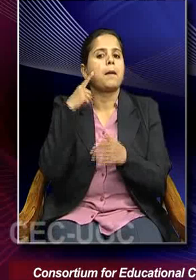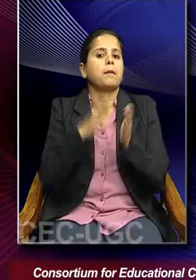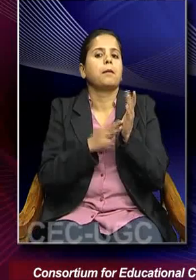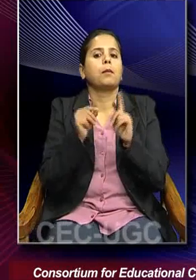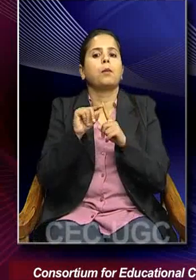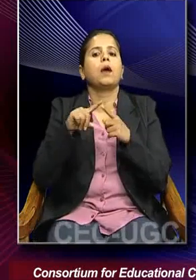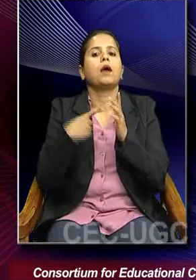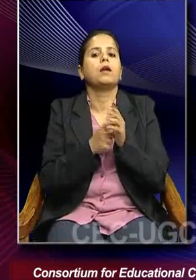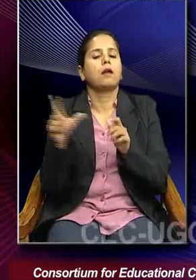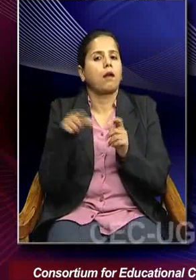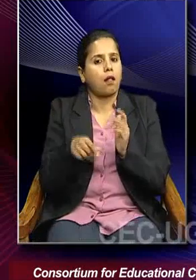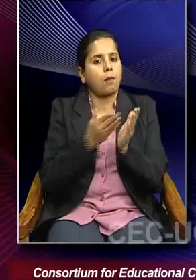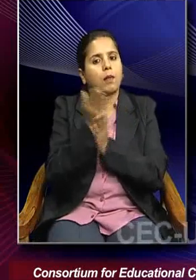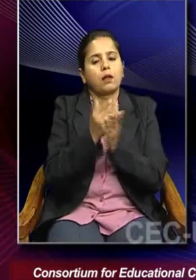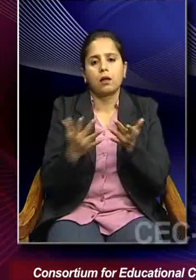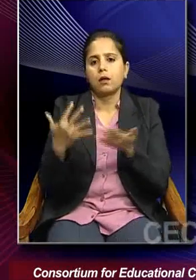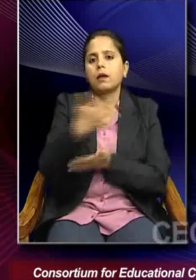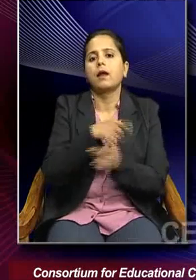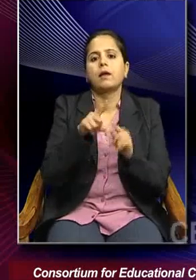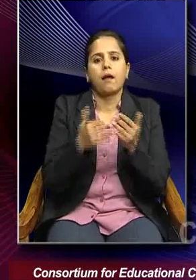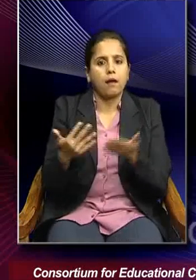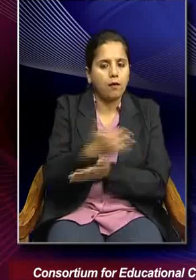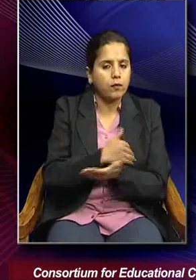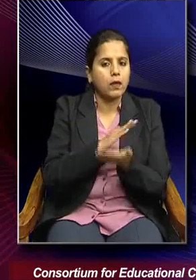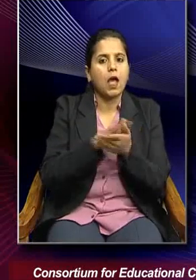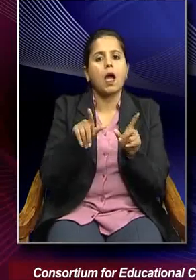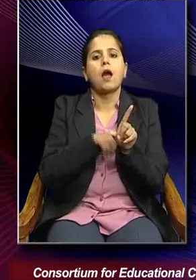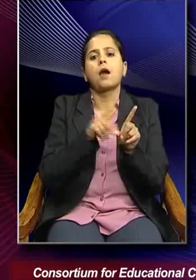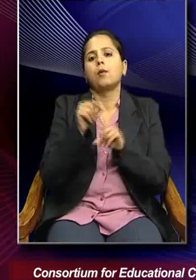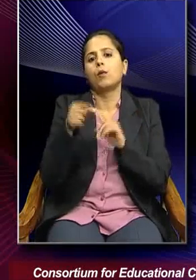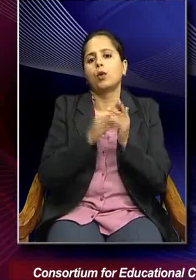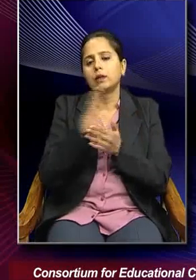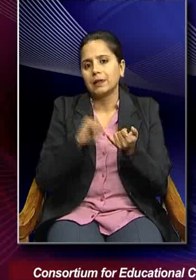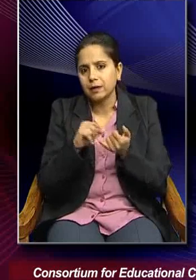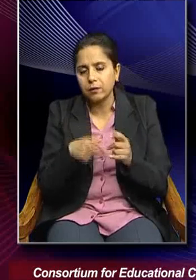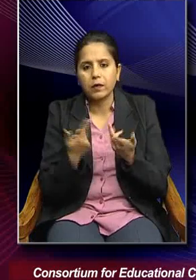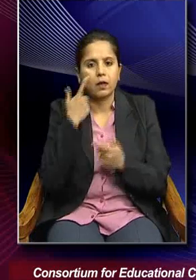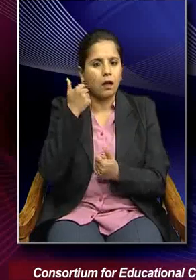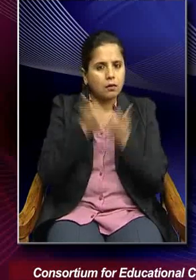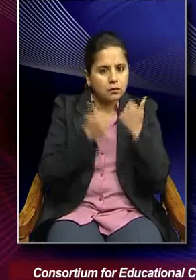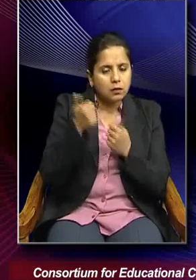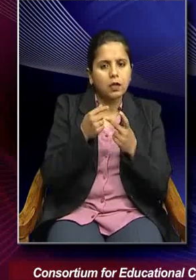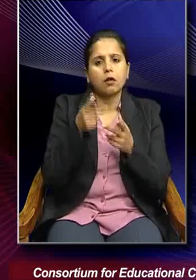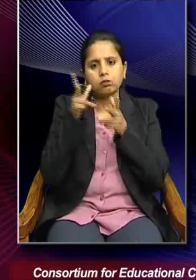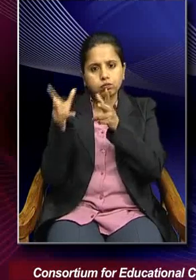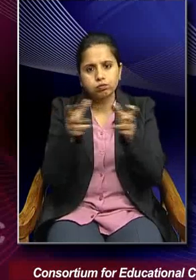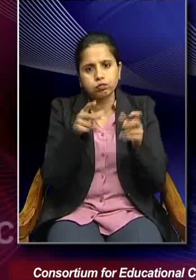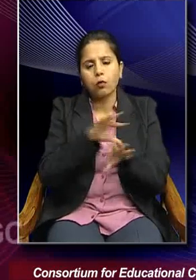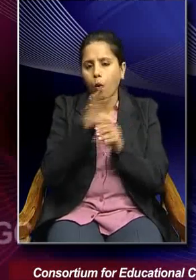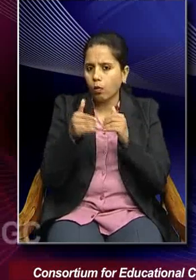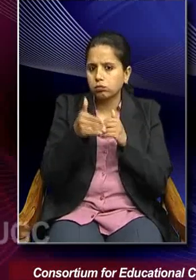methods of collecting the data, testing the hypothesis, doing experimentations, observations, and so